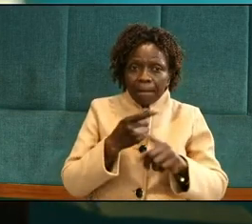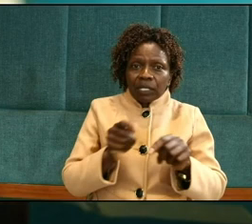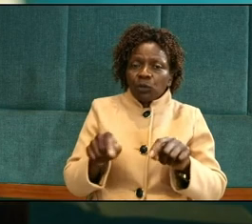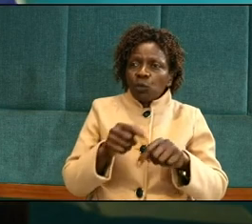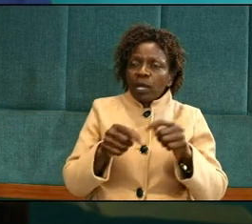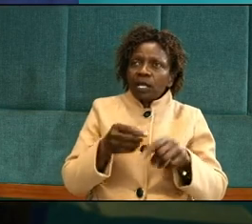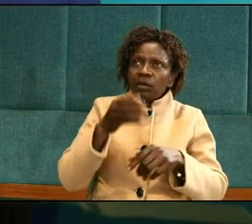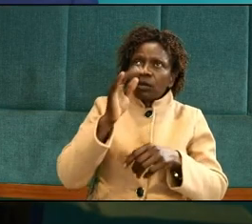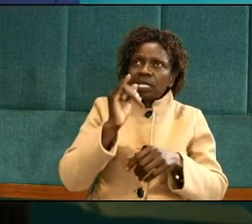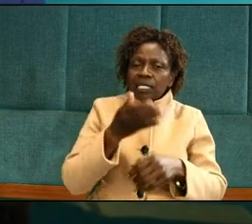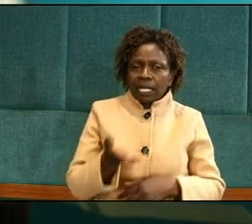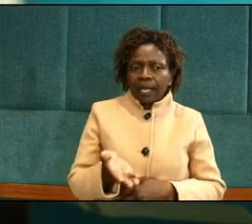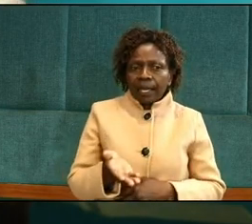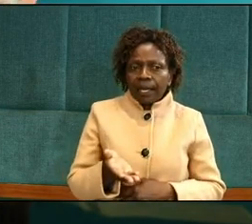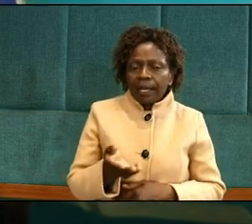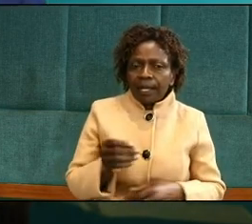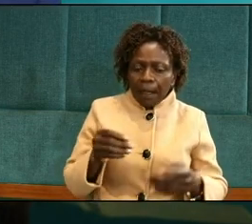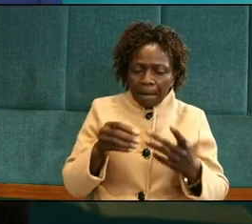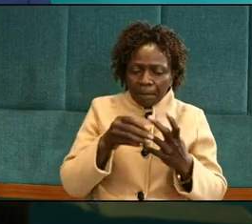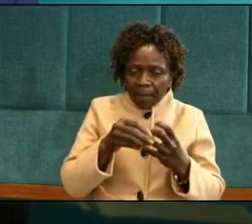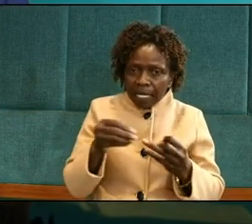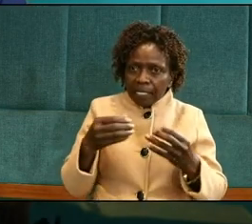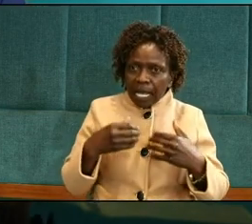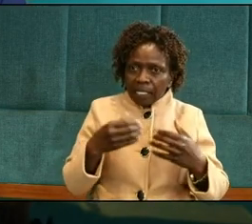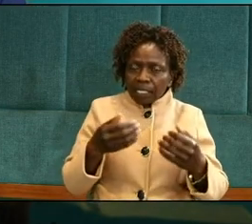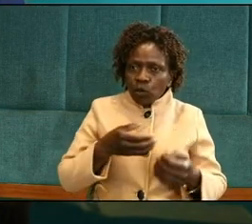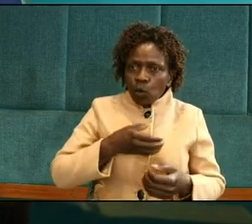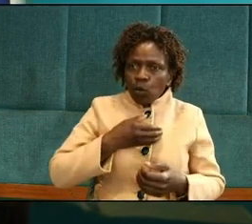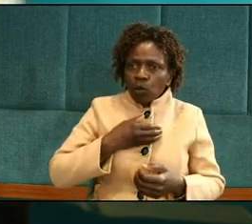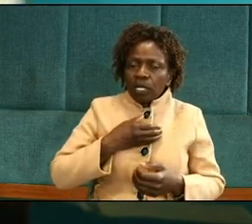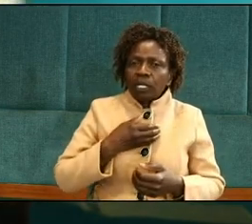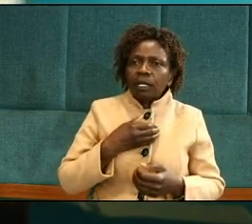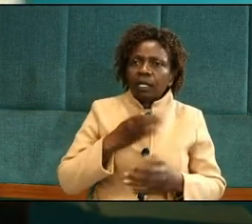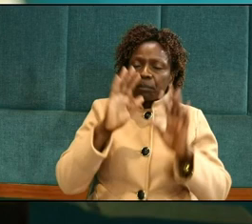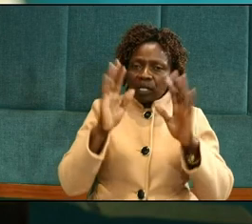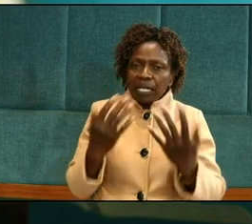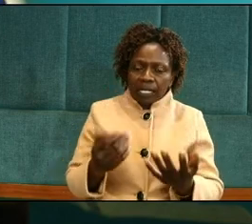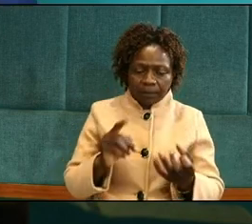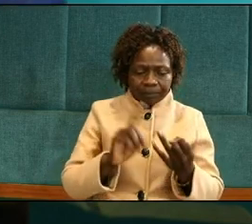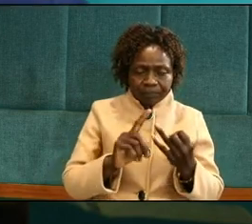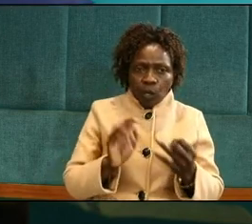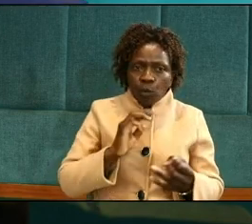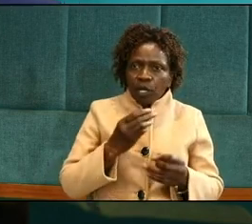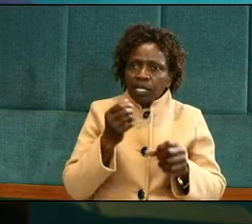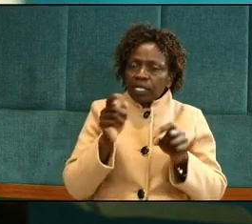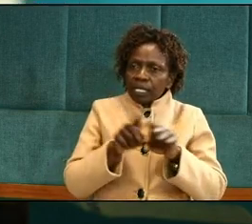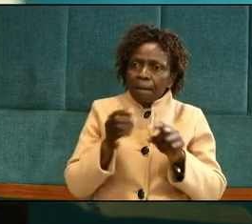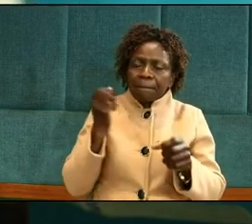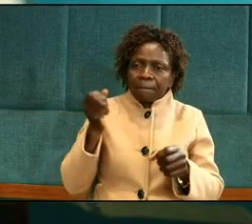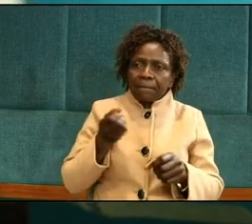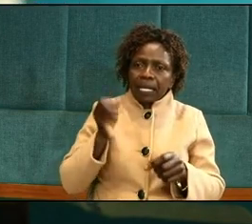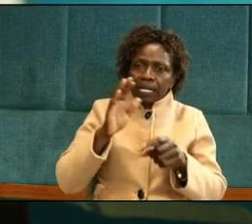God is there, then marriage has its essences. Secondly, we also